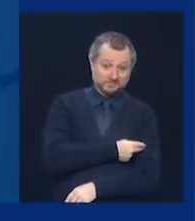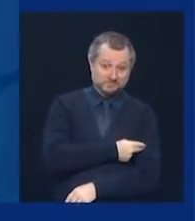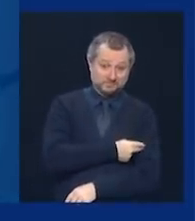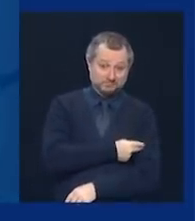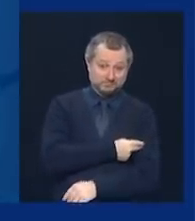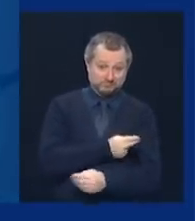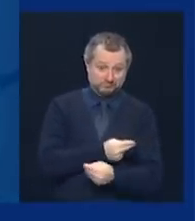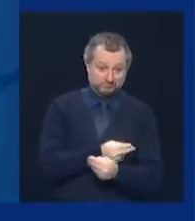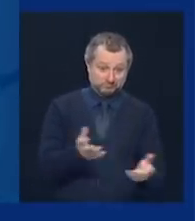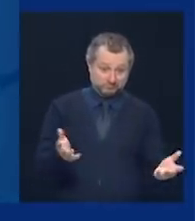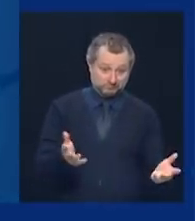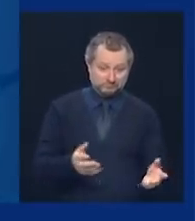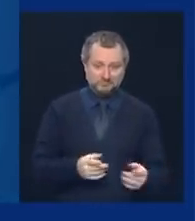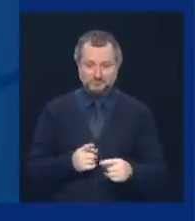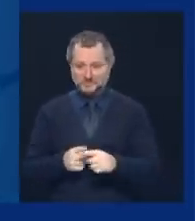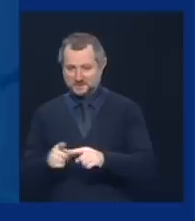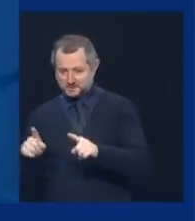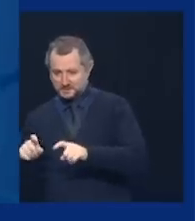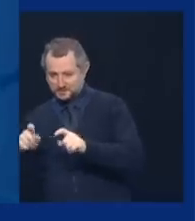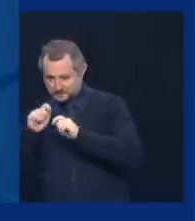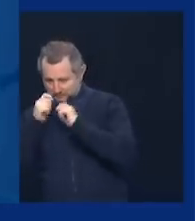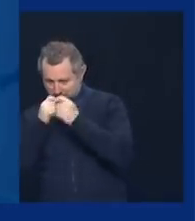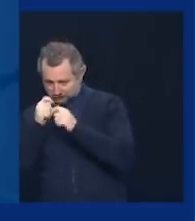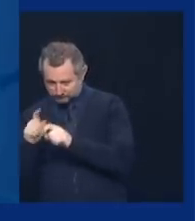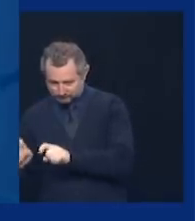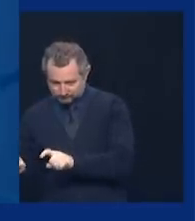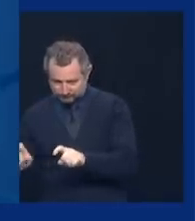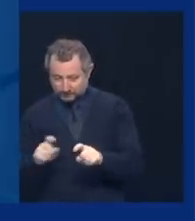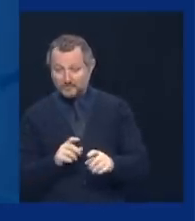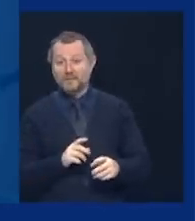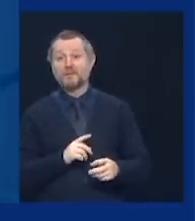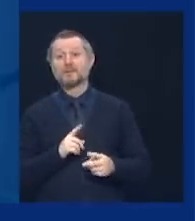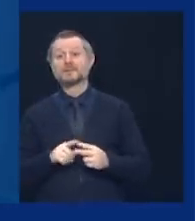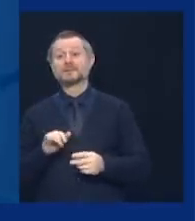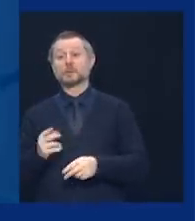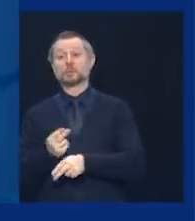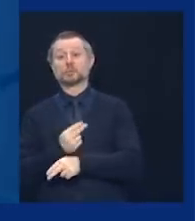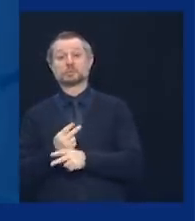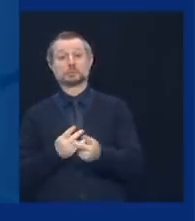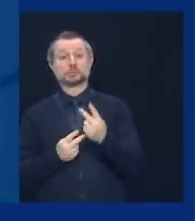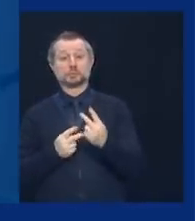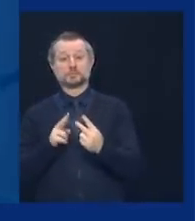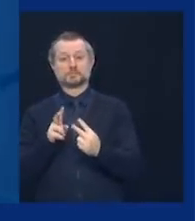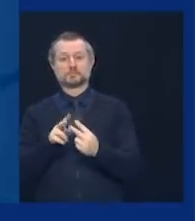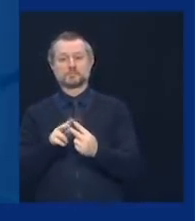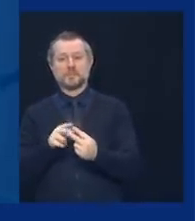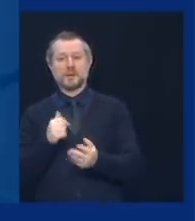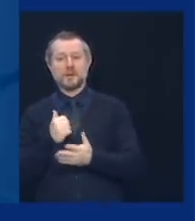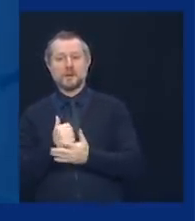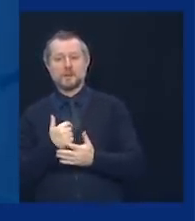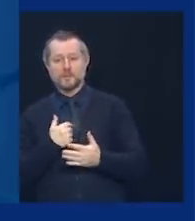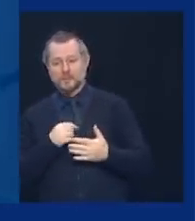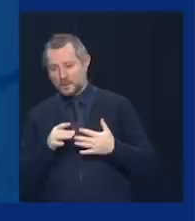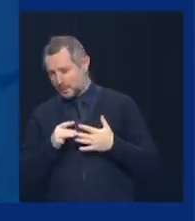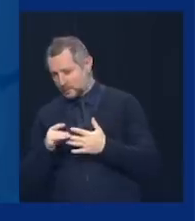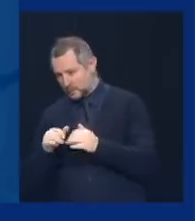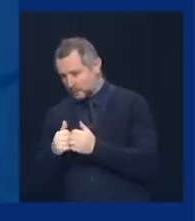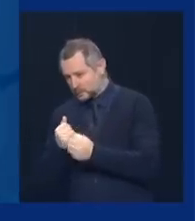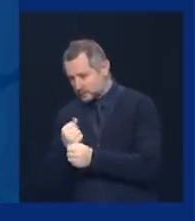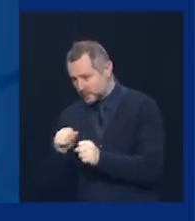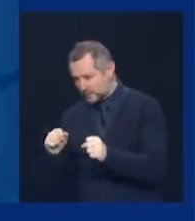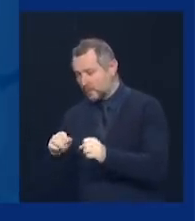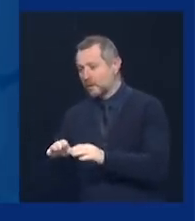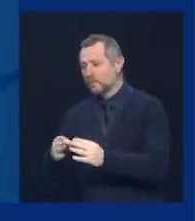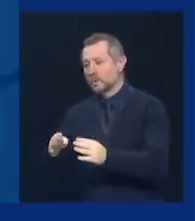and testing to determine safety, okay?